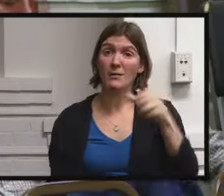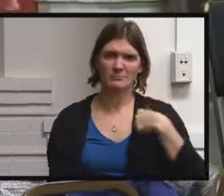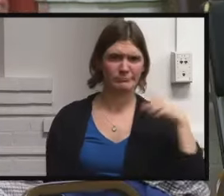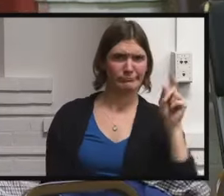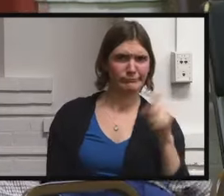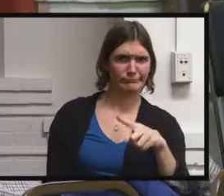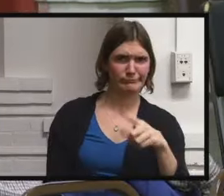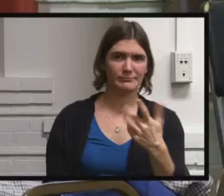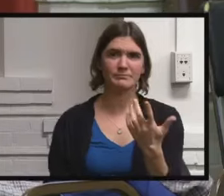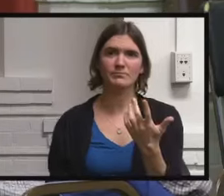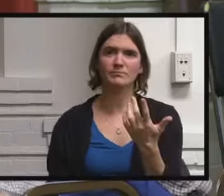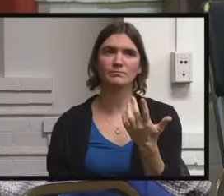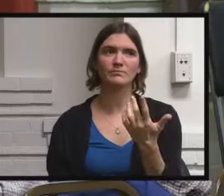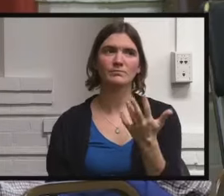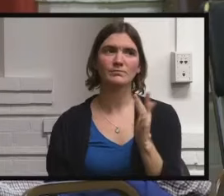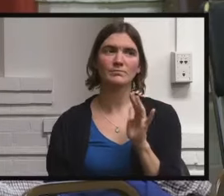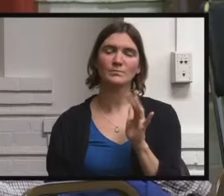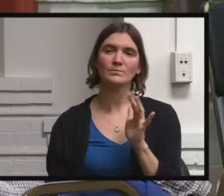and